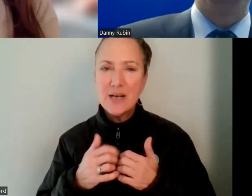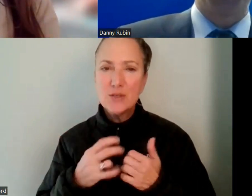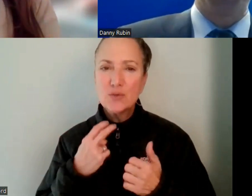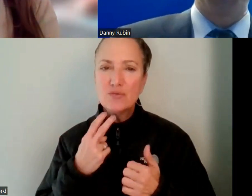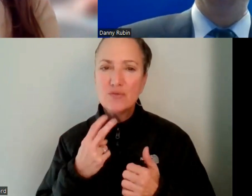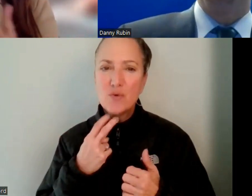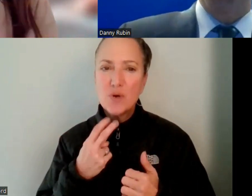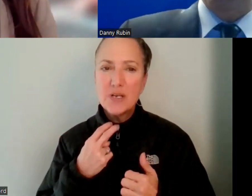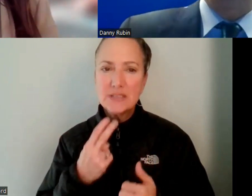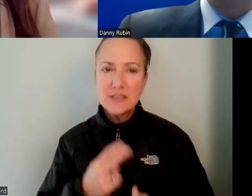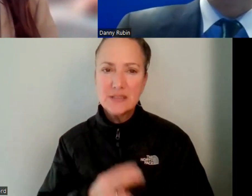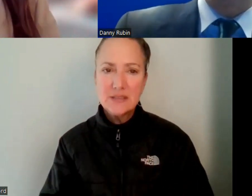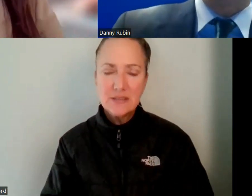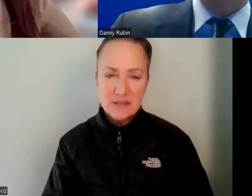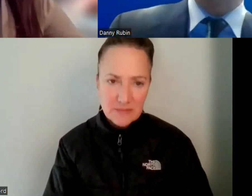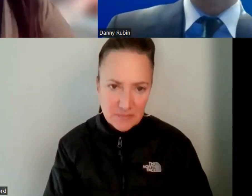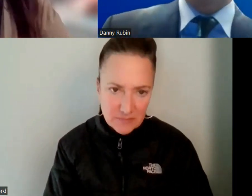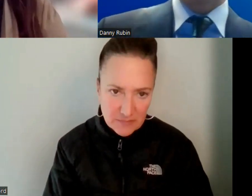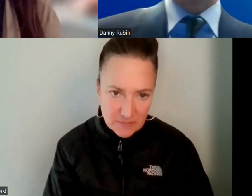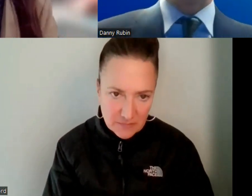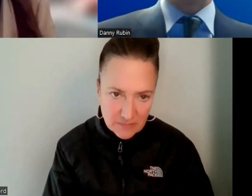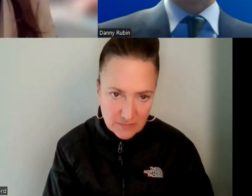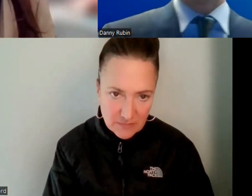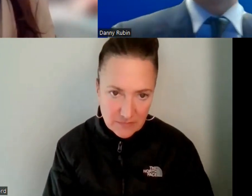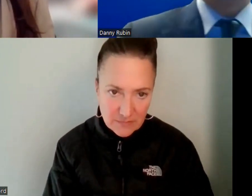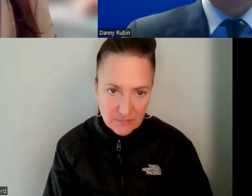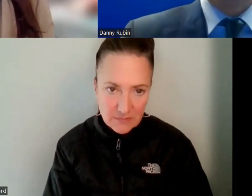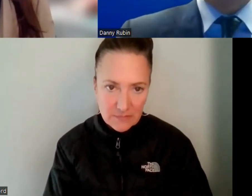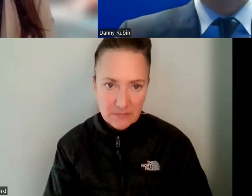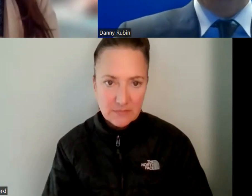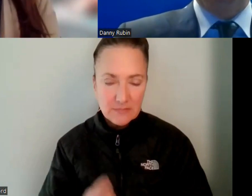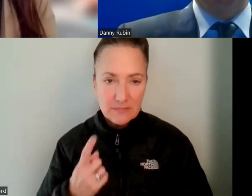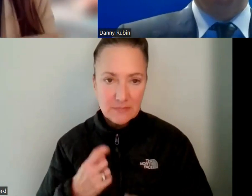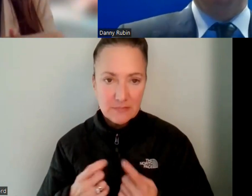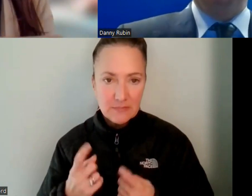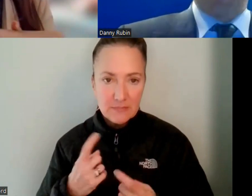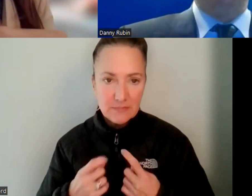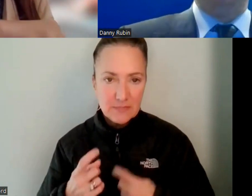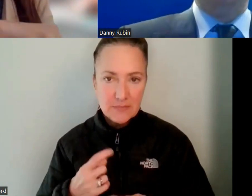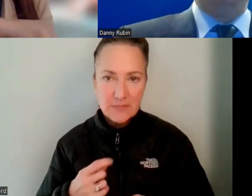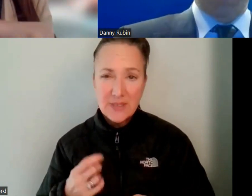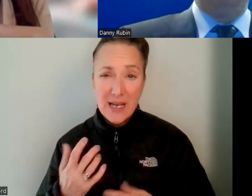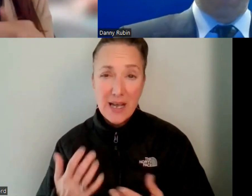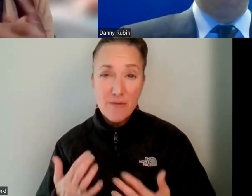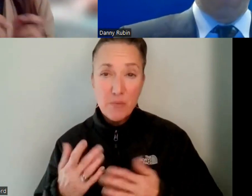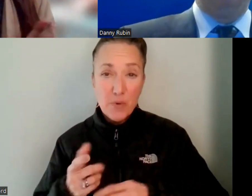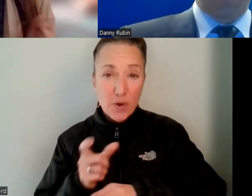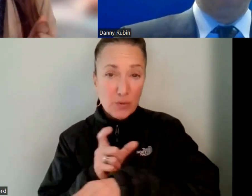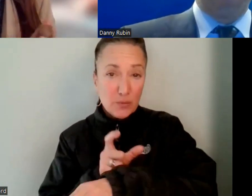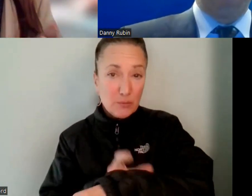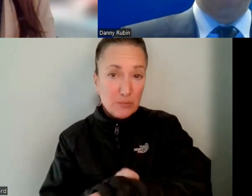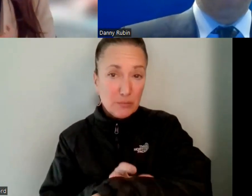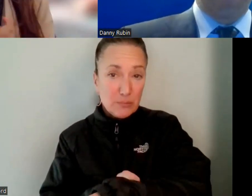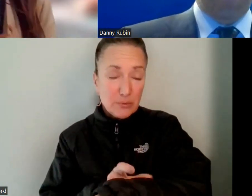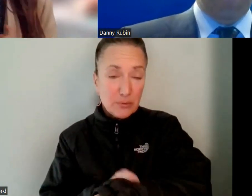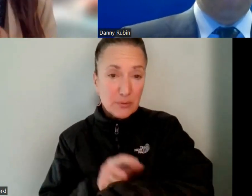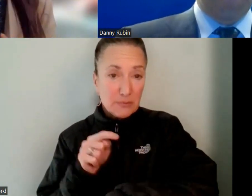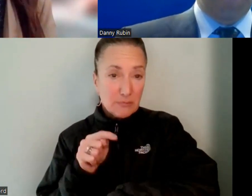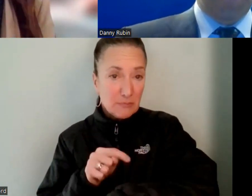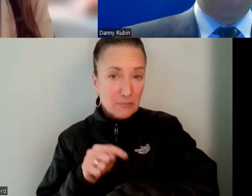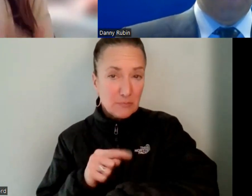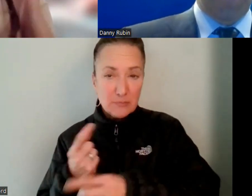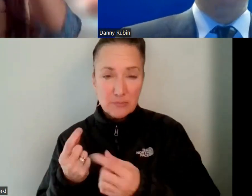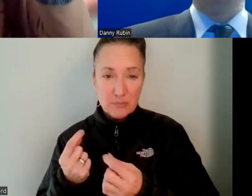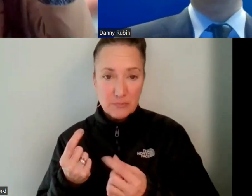pharmacy technician, you are somebody who they come up to first and ask questions like, hey, I have a burn here. Like, do you recommend anything to me that I can,